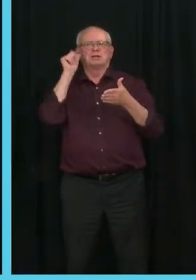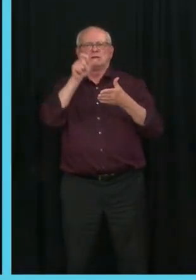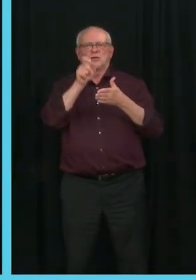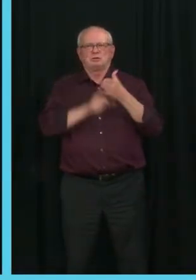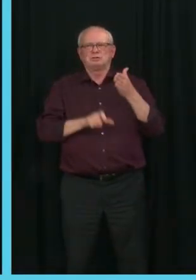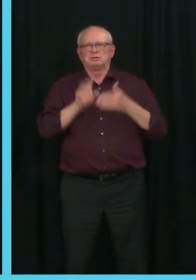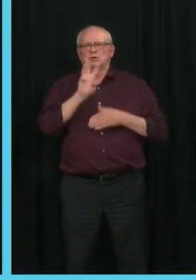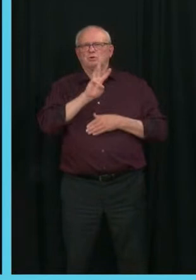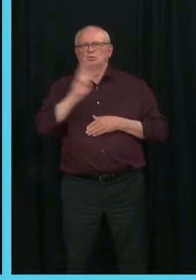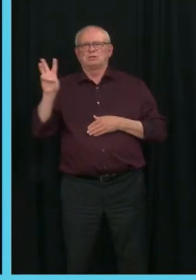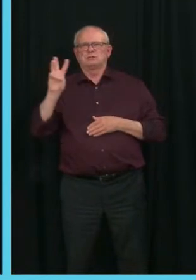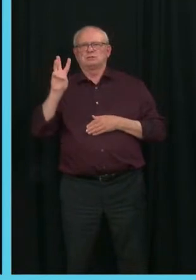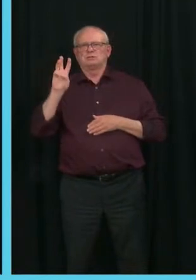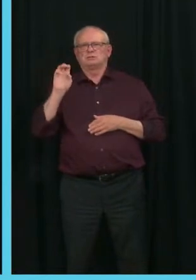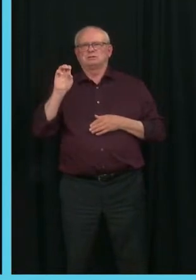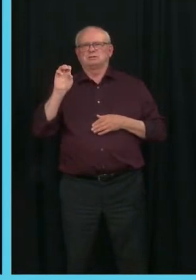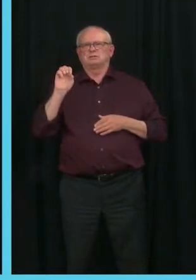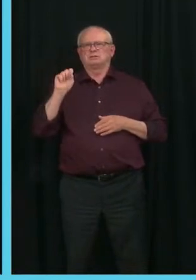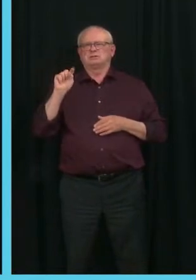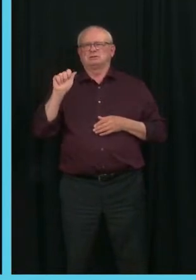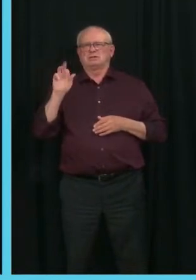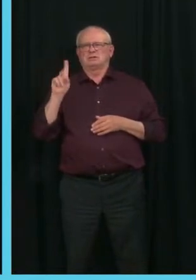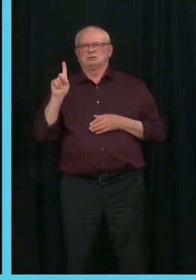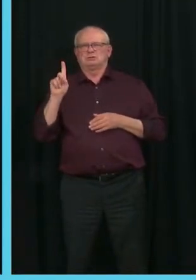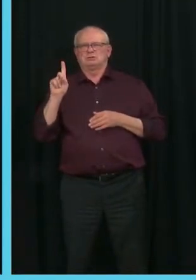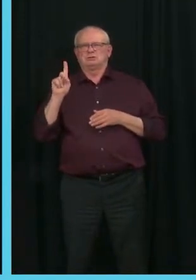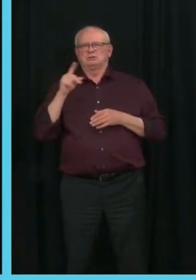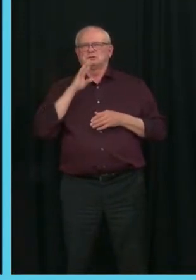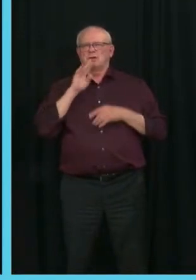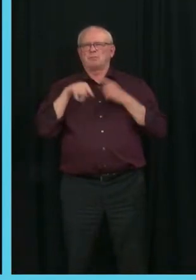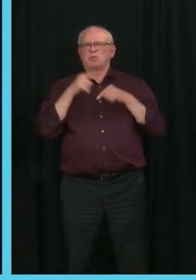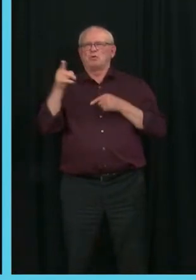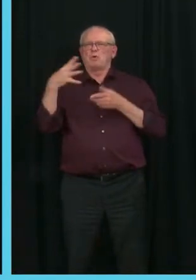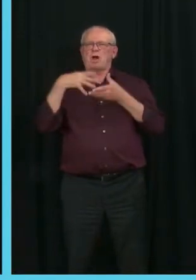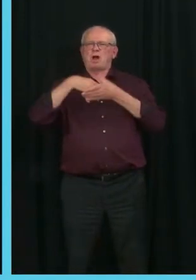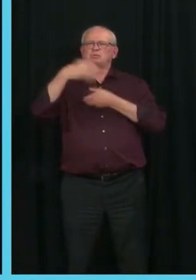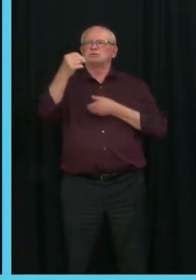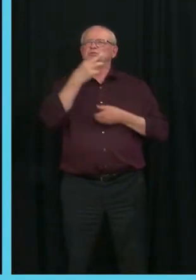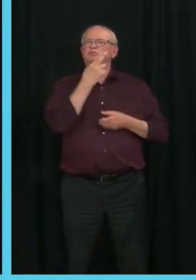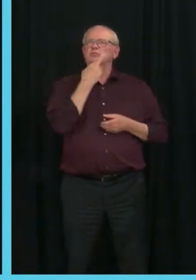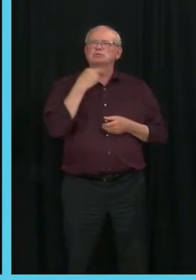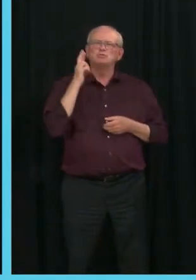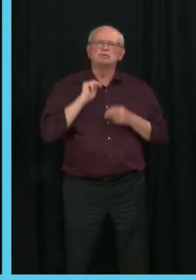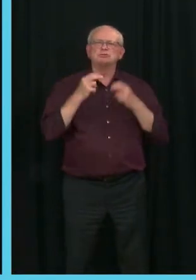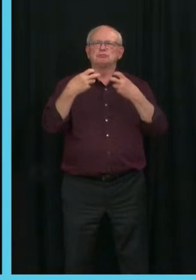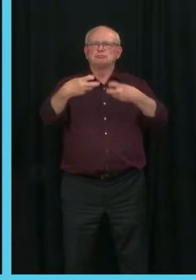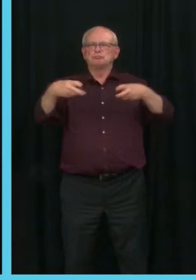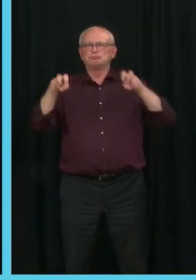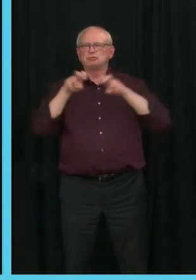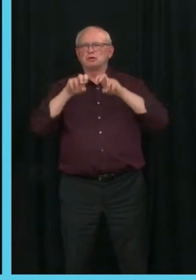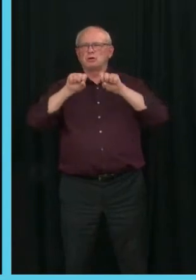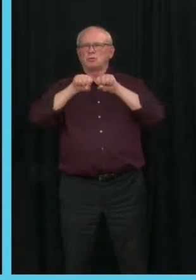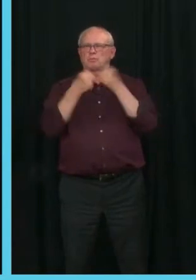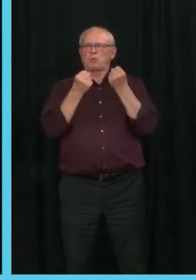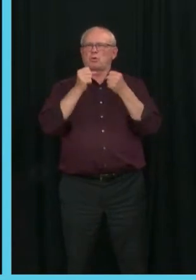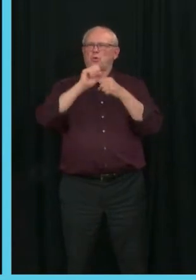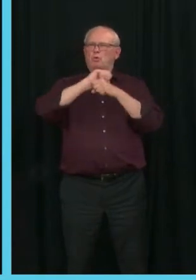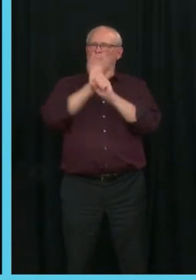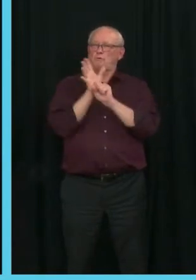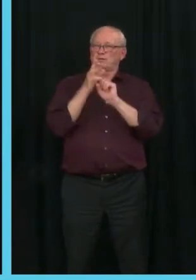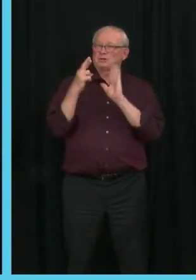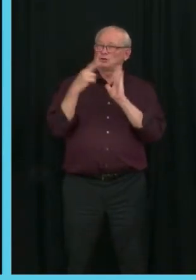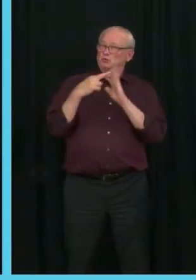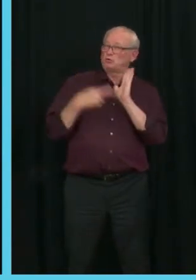you and some of your colleagues have been dining at an Edmonton restaurant in violation of COVID-19 rules. You've, of course,